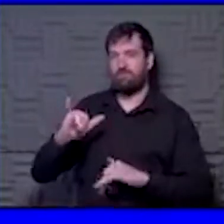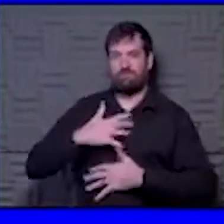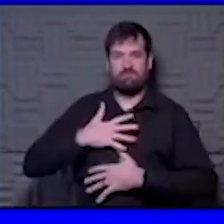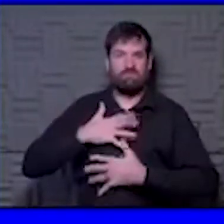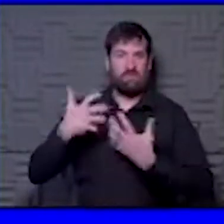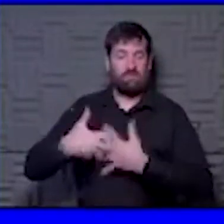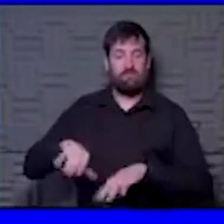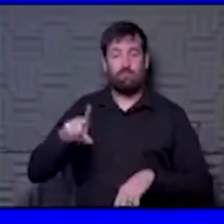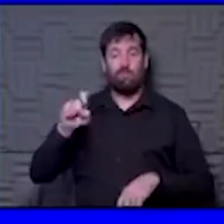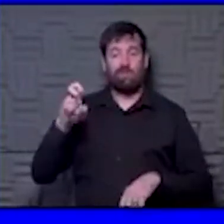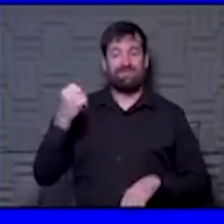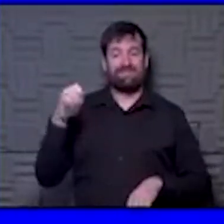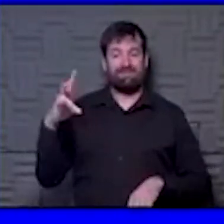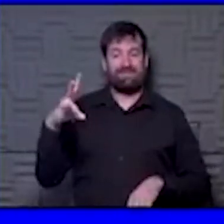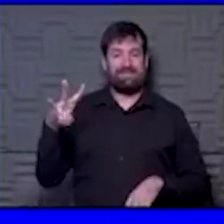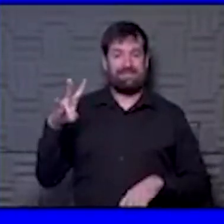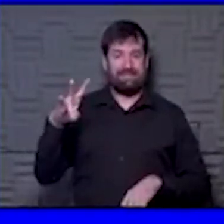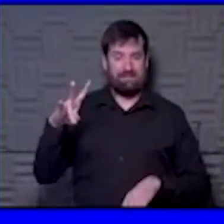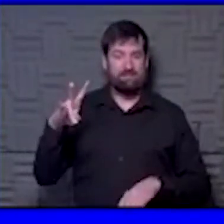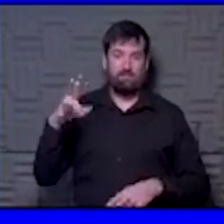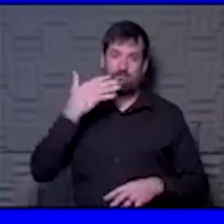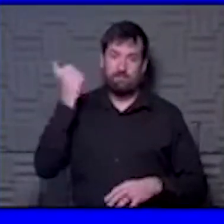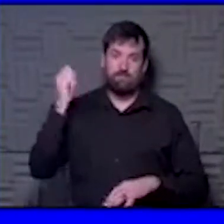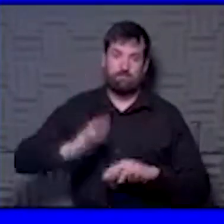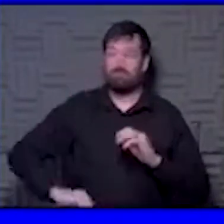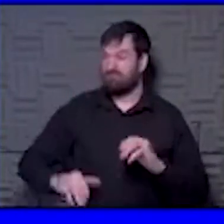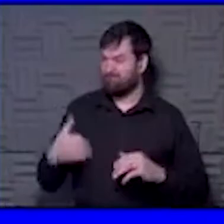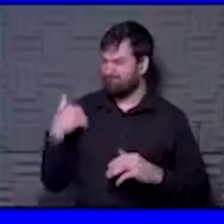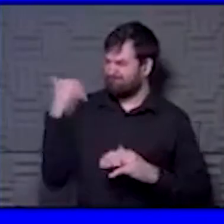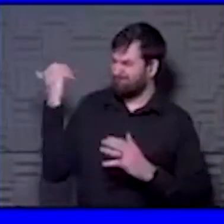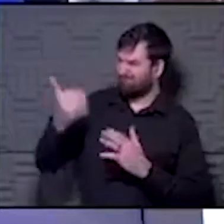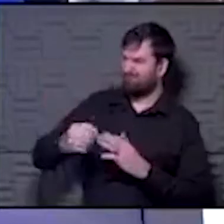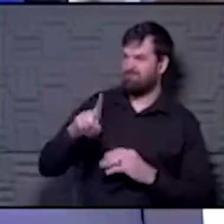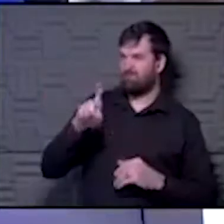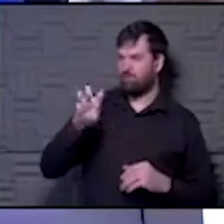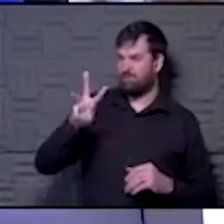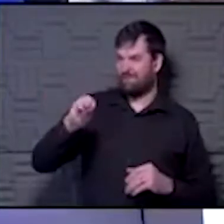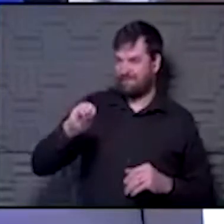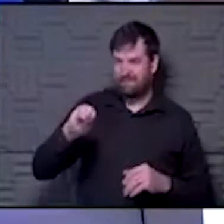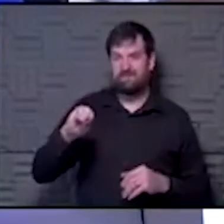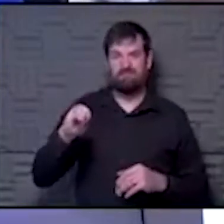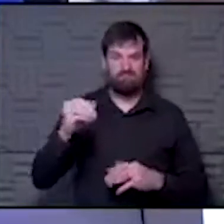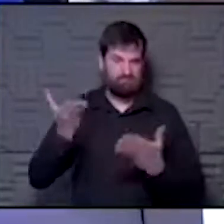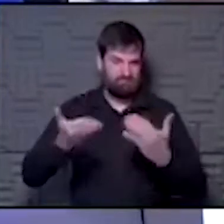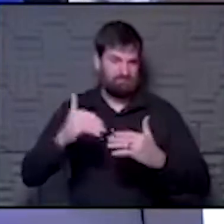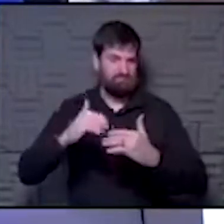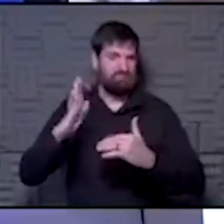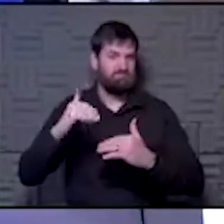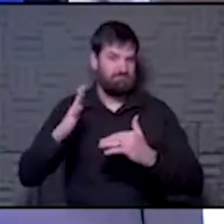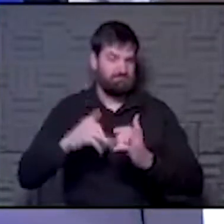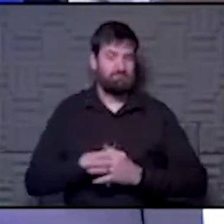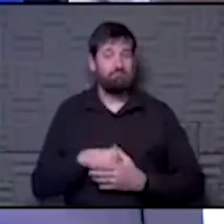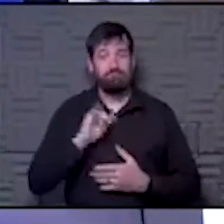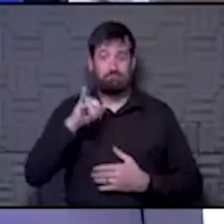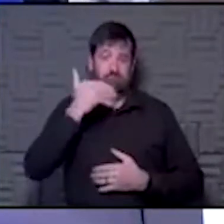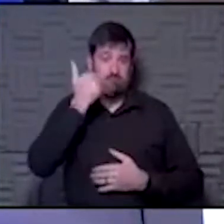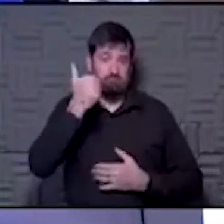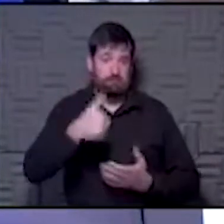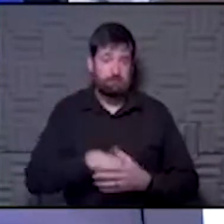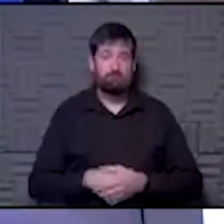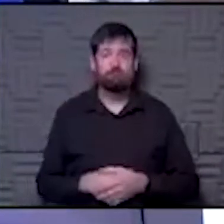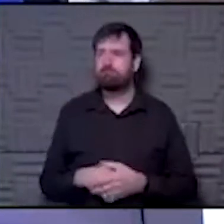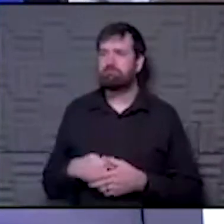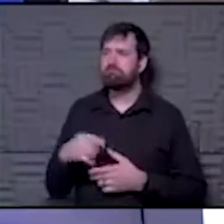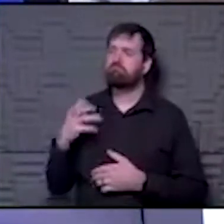patients, so that's a lot better than where it has been. Yeah, we got up in the 160s there, and that was kind of high, maybe even a little bit higher than that, so that's definitely better. What do